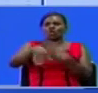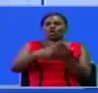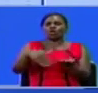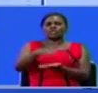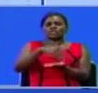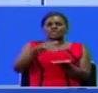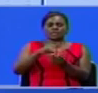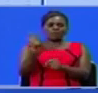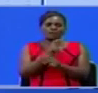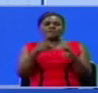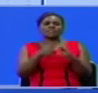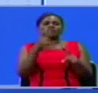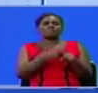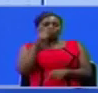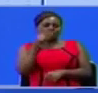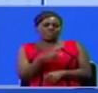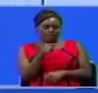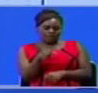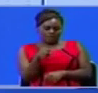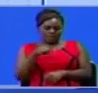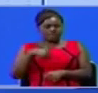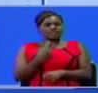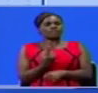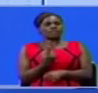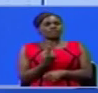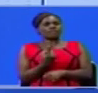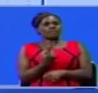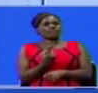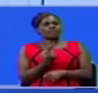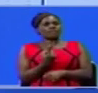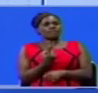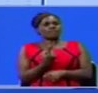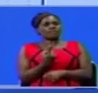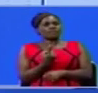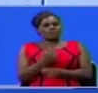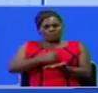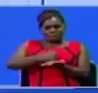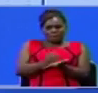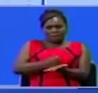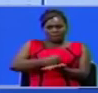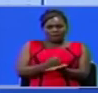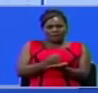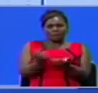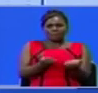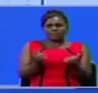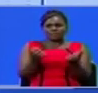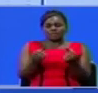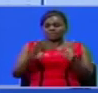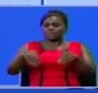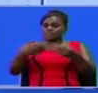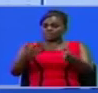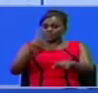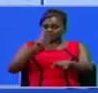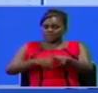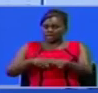the tracking starts from there. For us, that seal or that transaction is released when